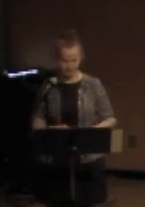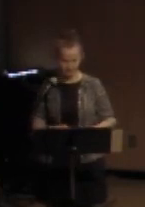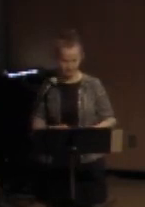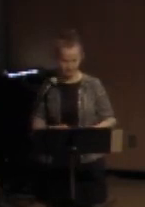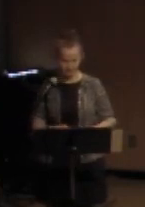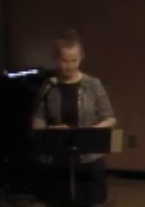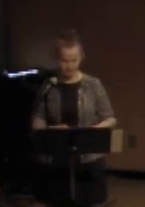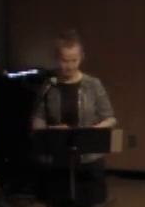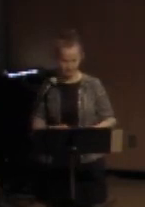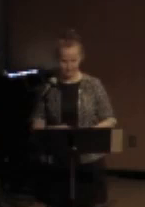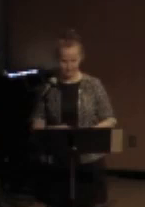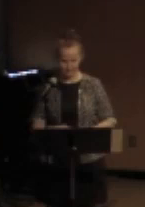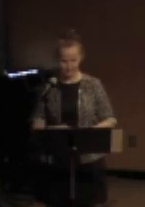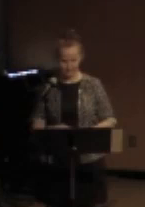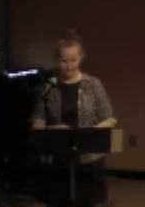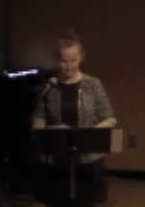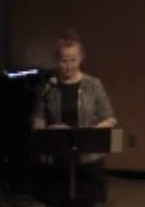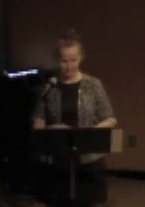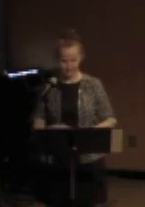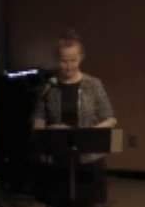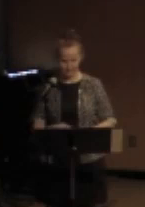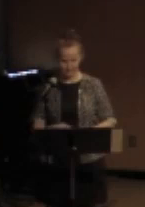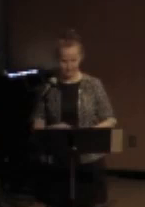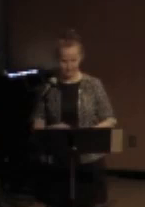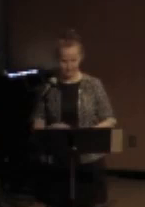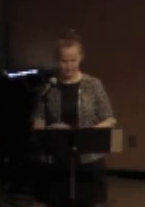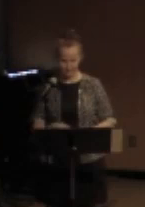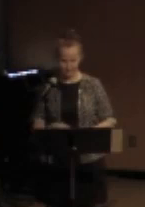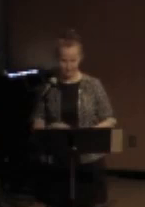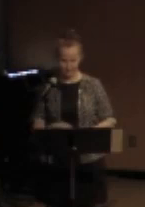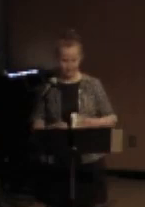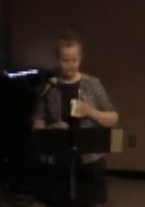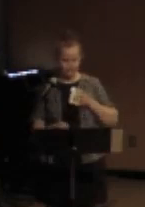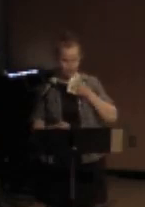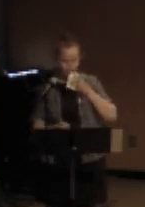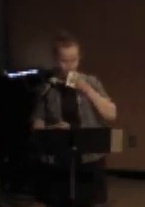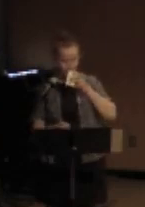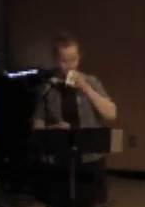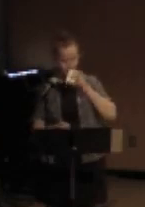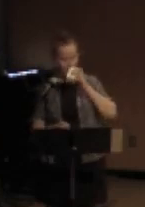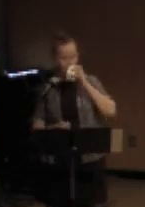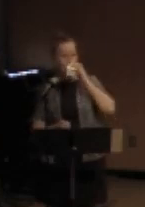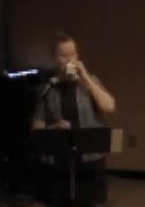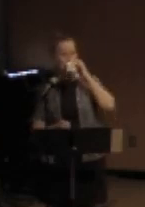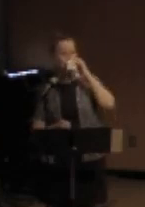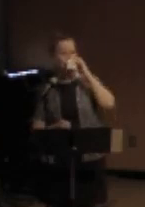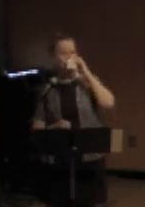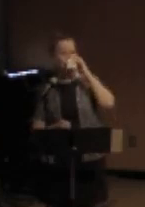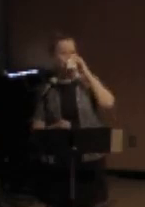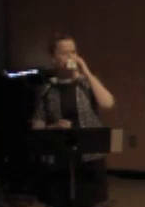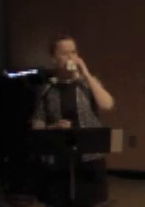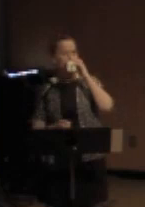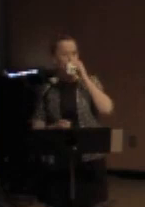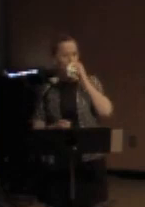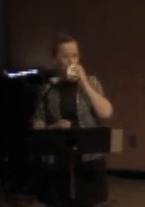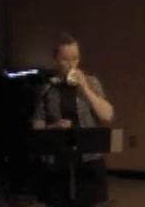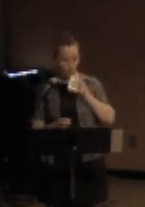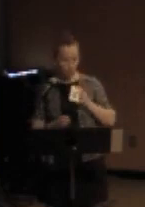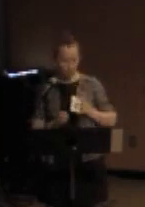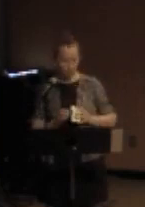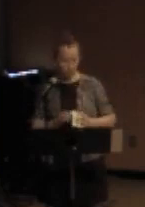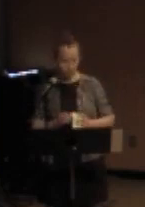either but how are things with you too oh yes everything's fine